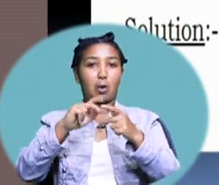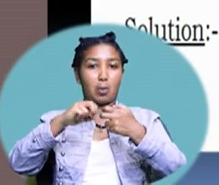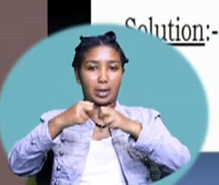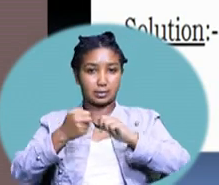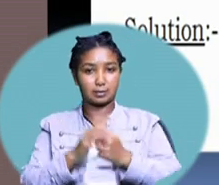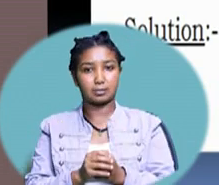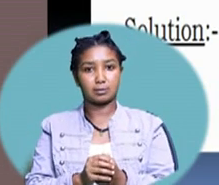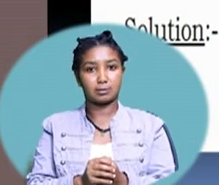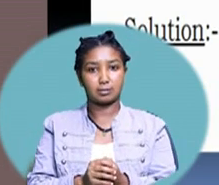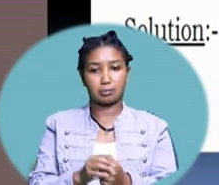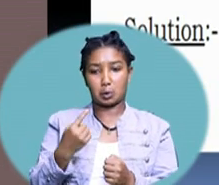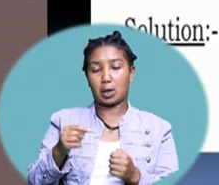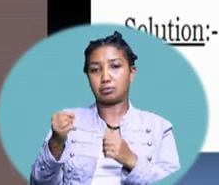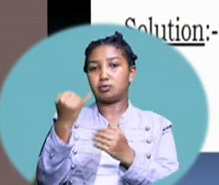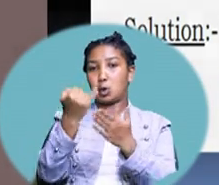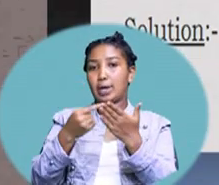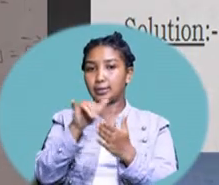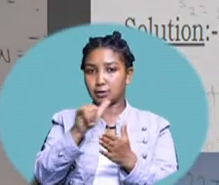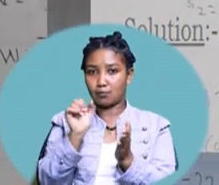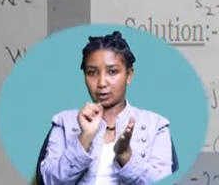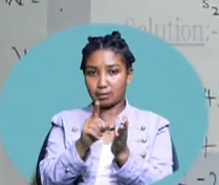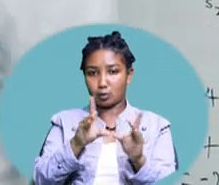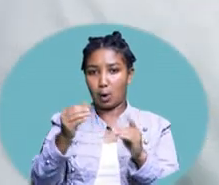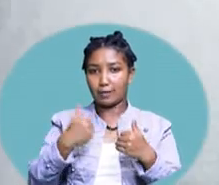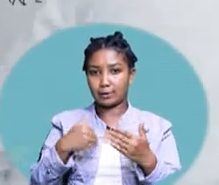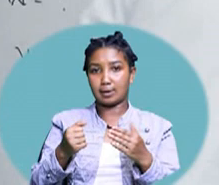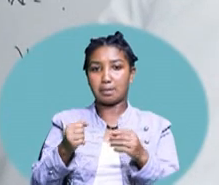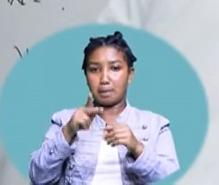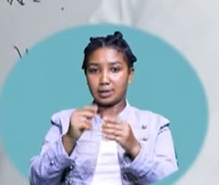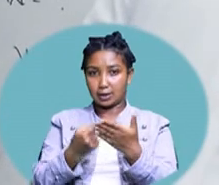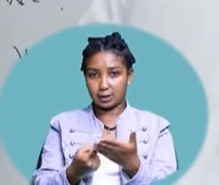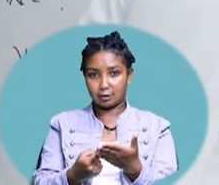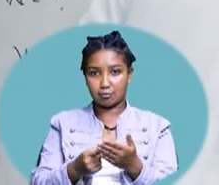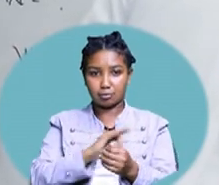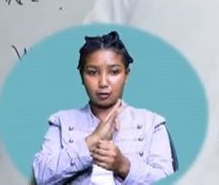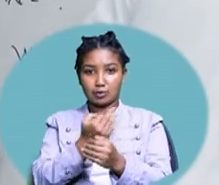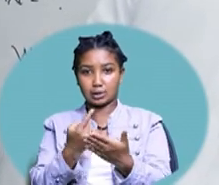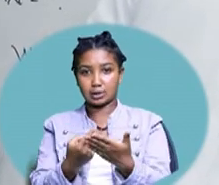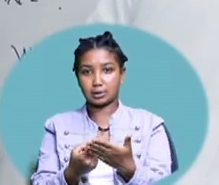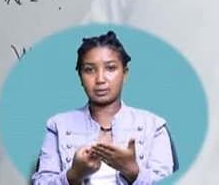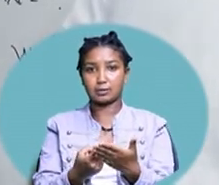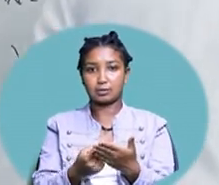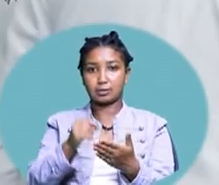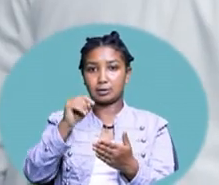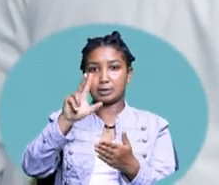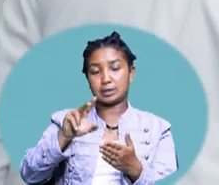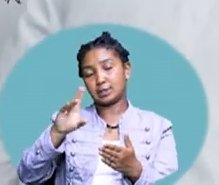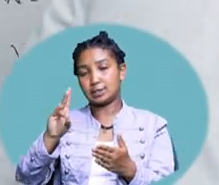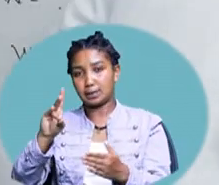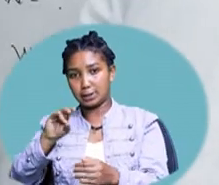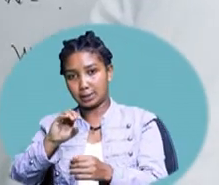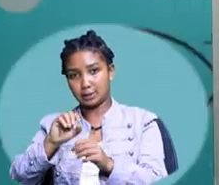to sketch those problems. Okay? Easily you can draw like this. For example, here you have the mass